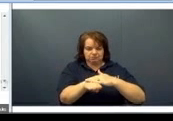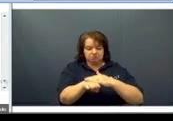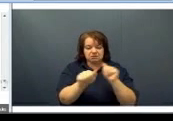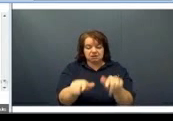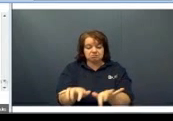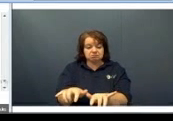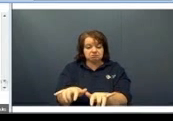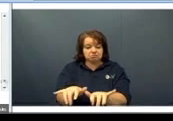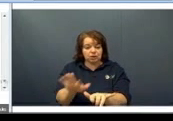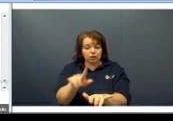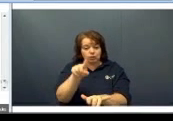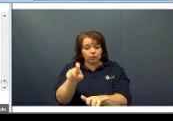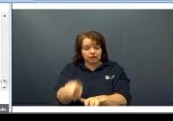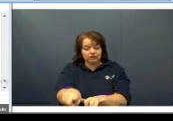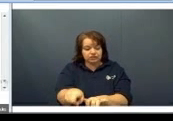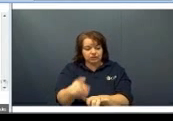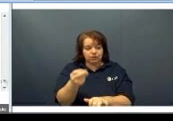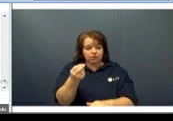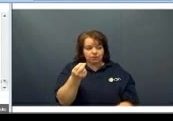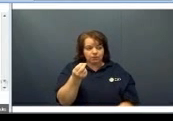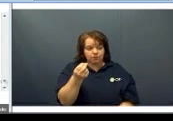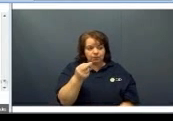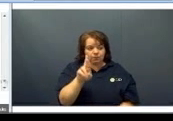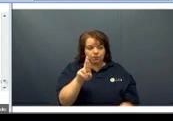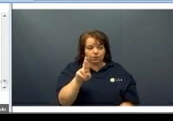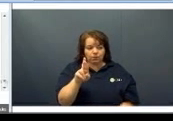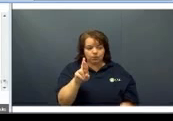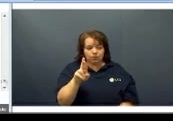regulations about accessibility? You can type those in, or